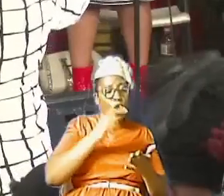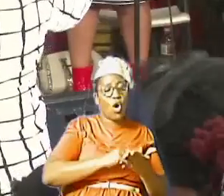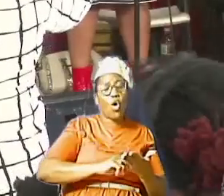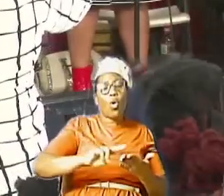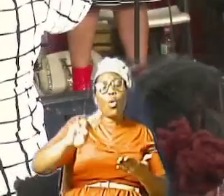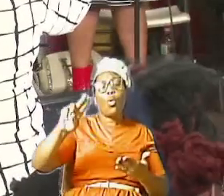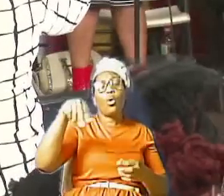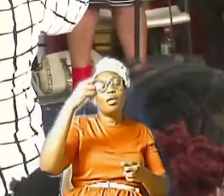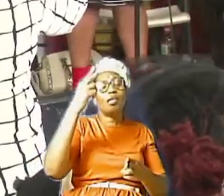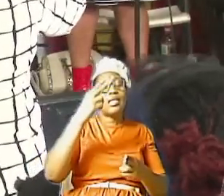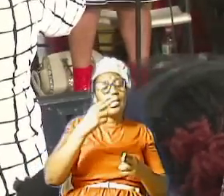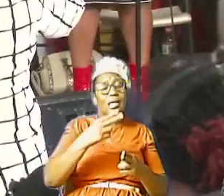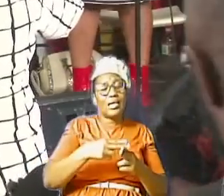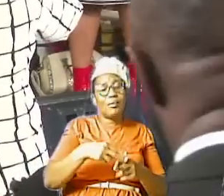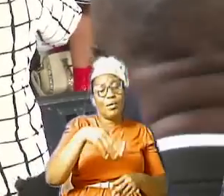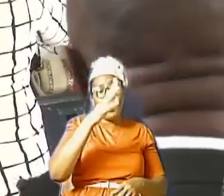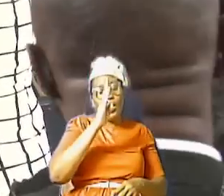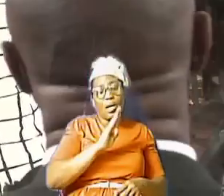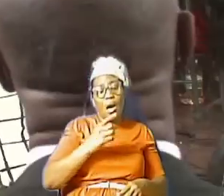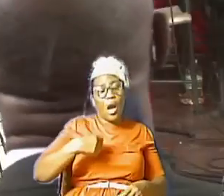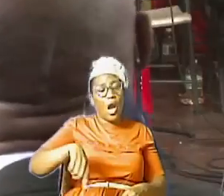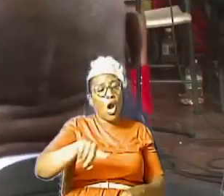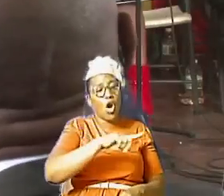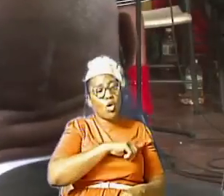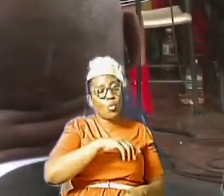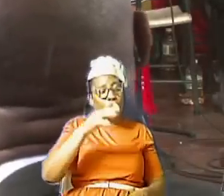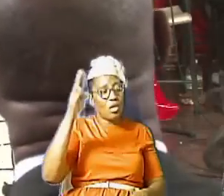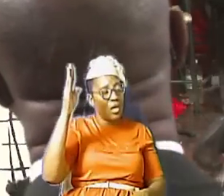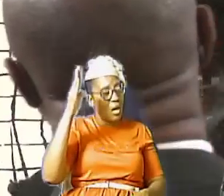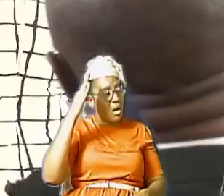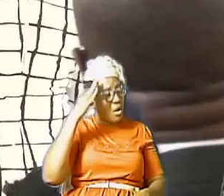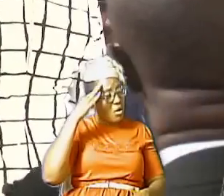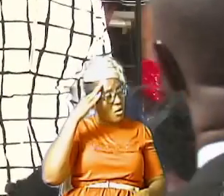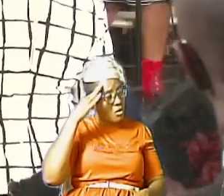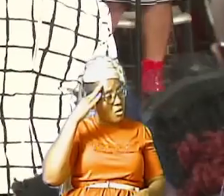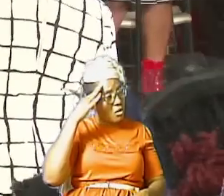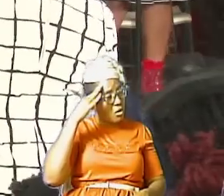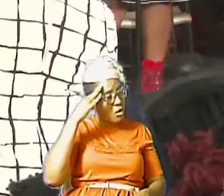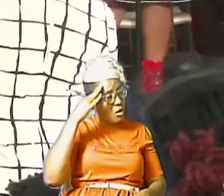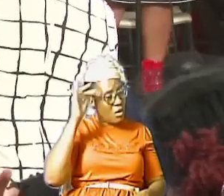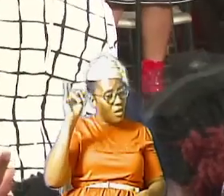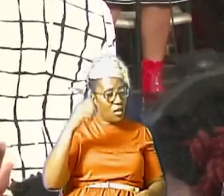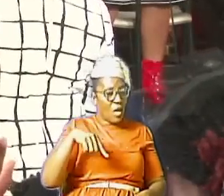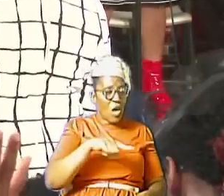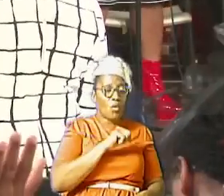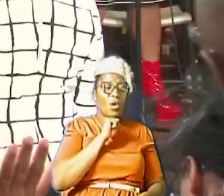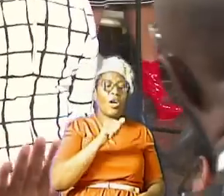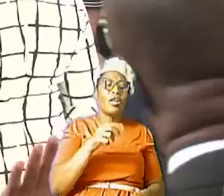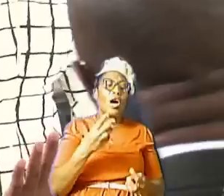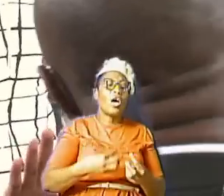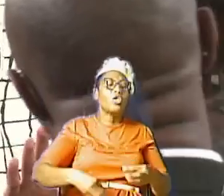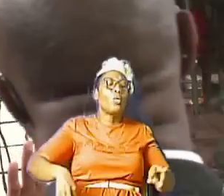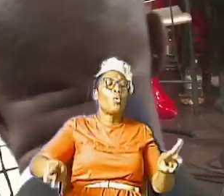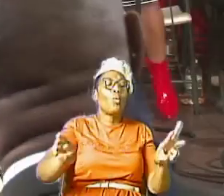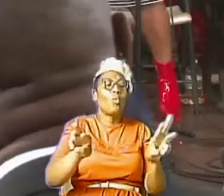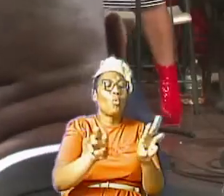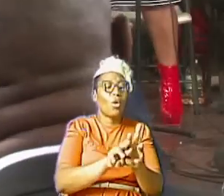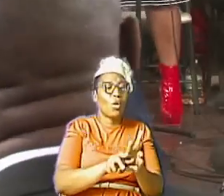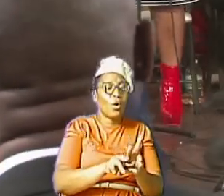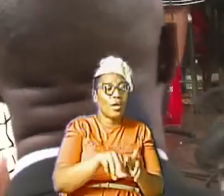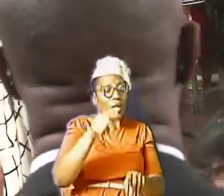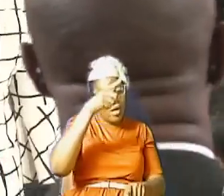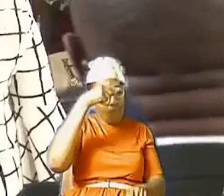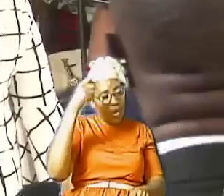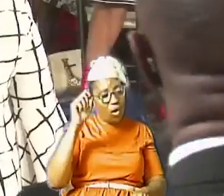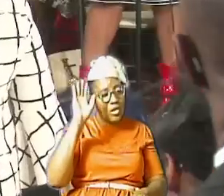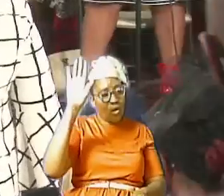your holy name. God, we acknowledge that we're not worthy,